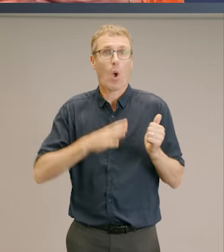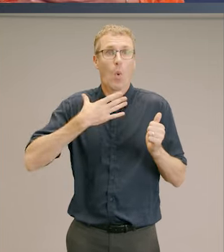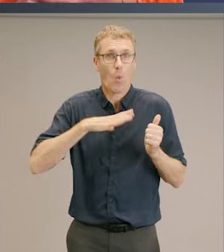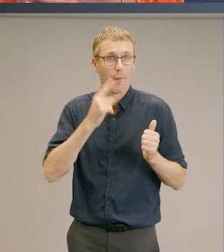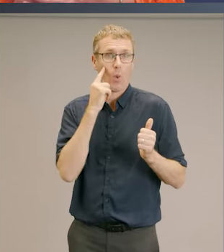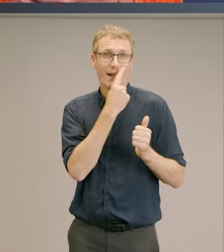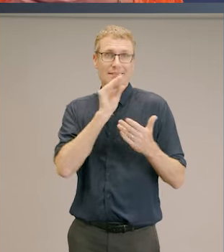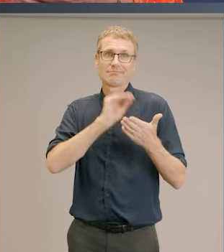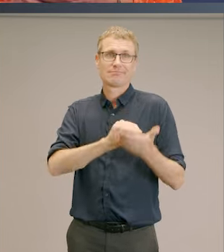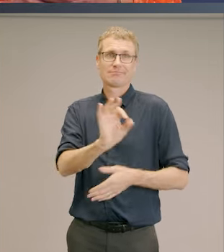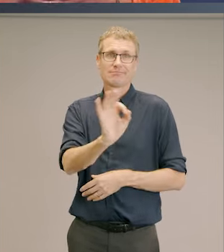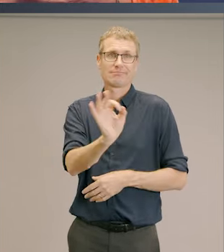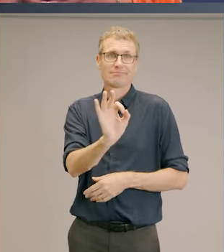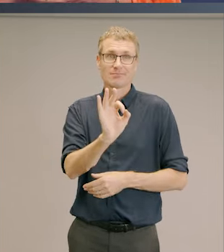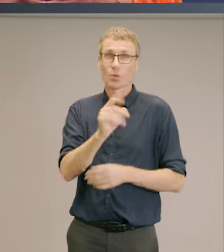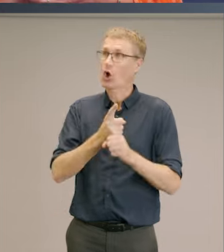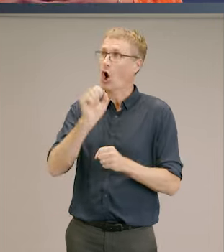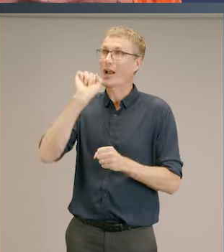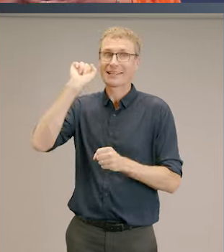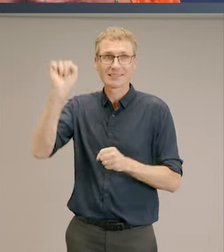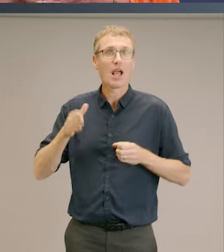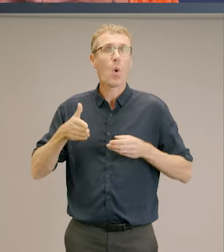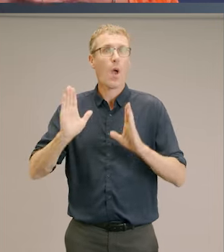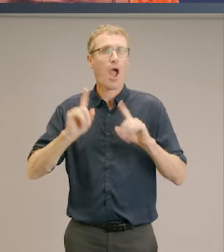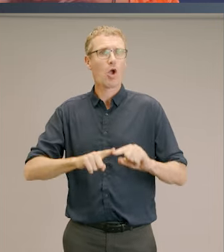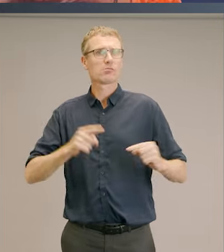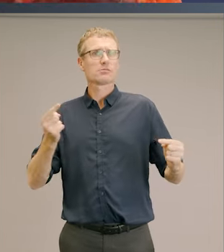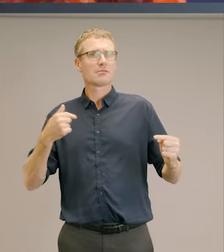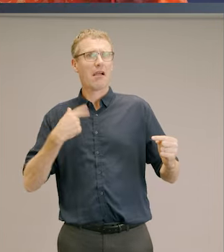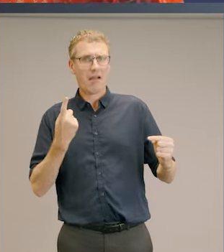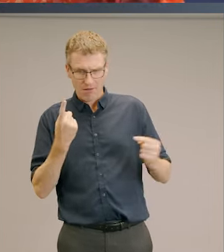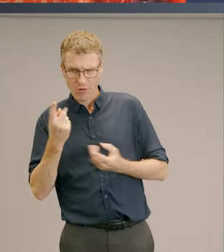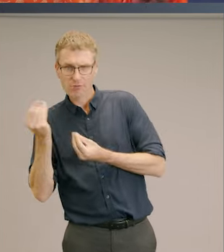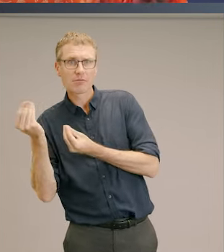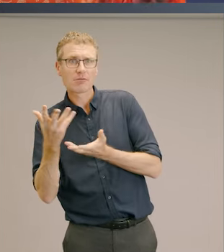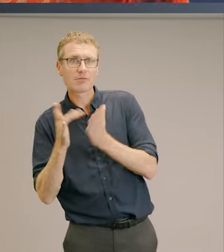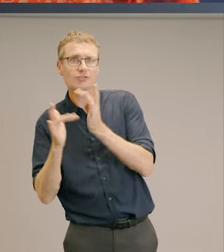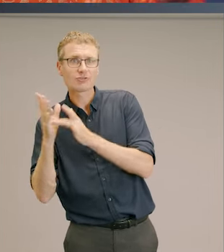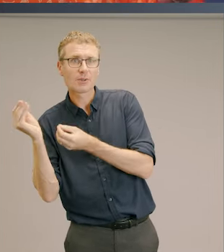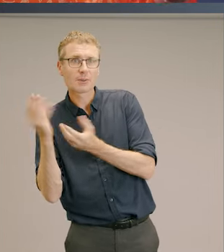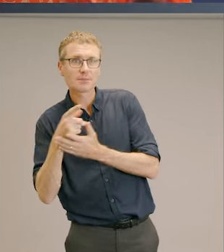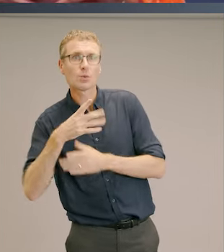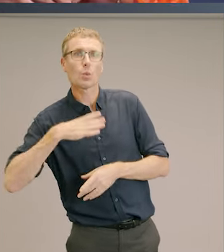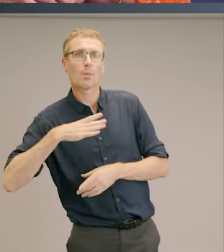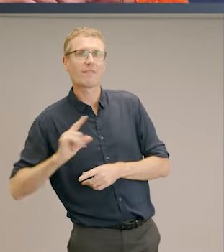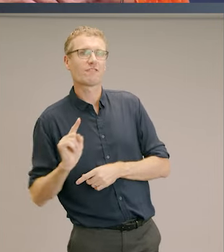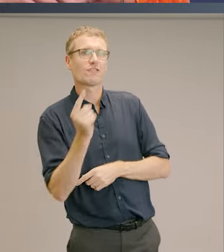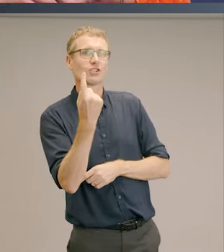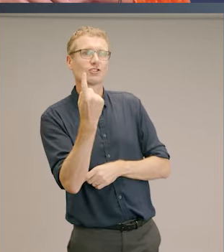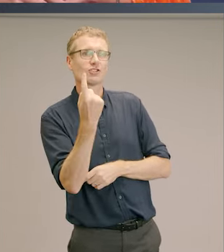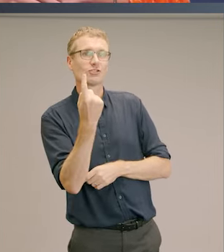that context. It was a radical move of God to reveal Jesus to women